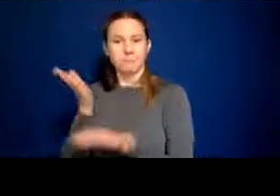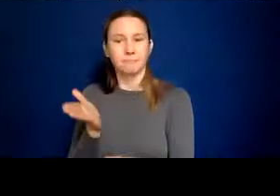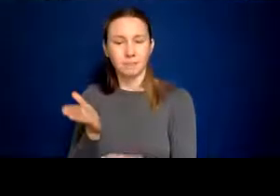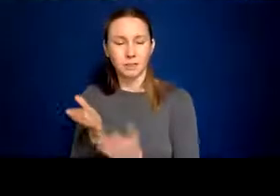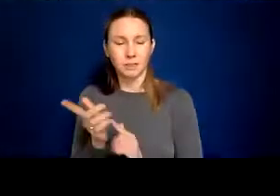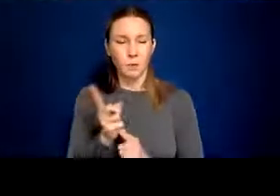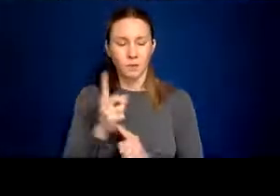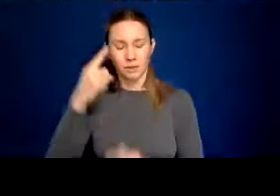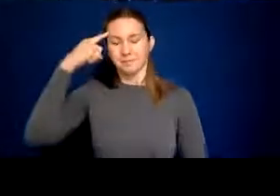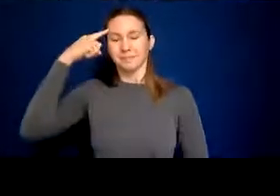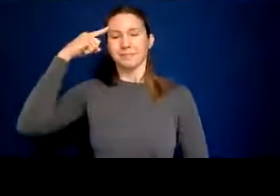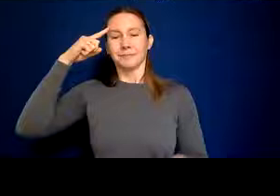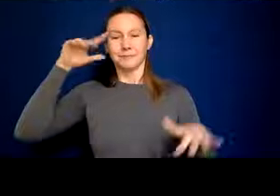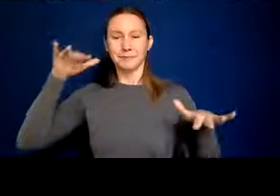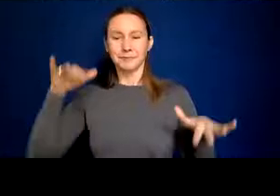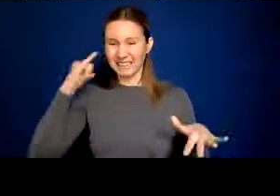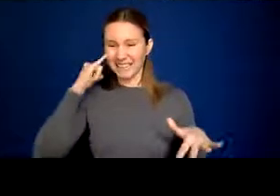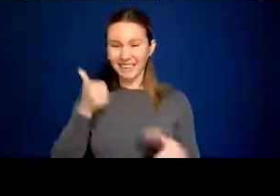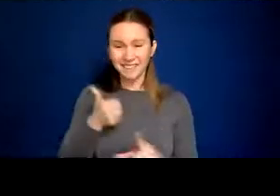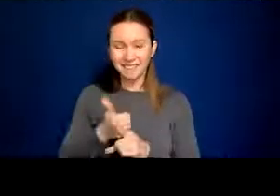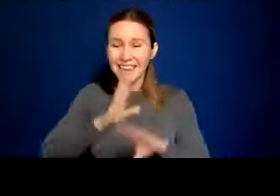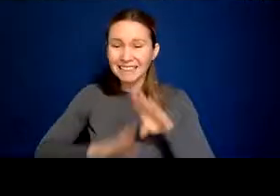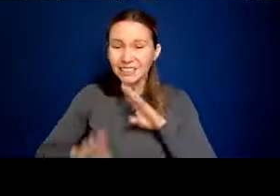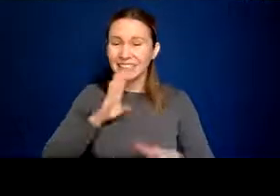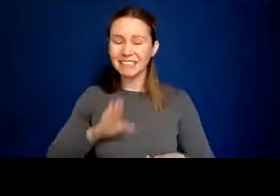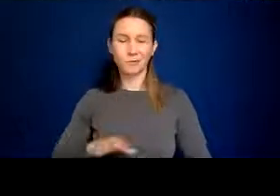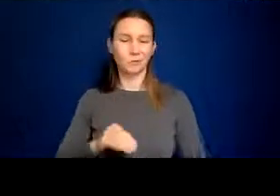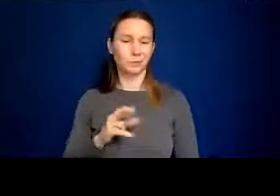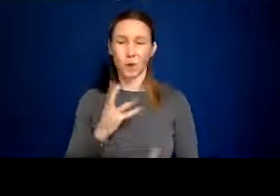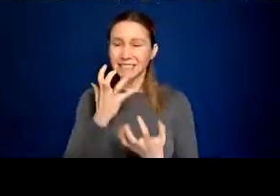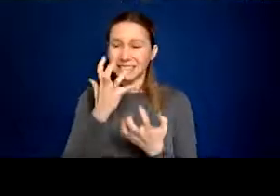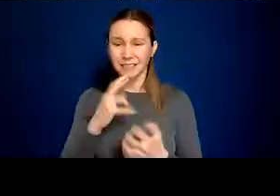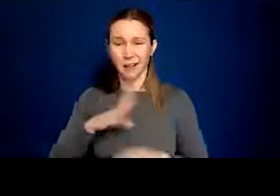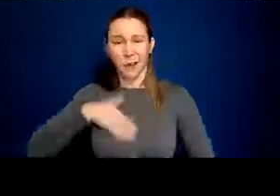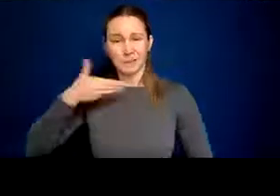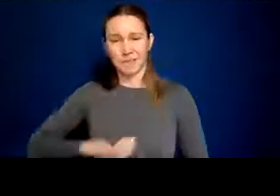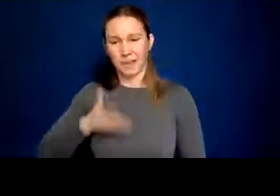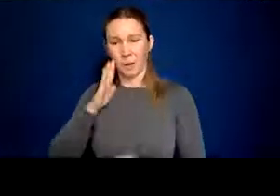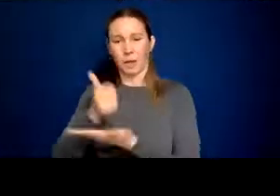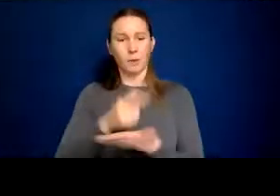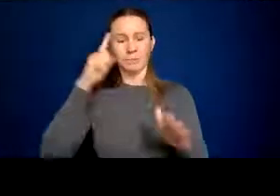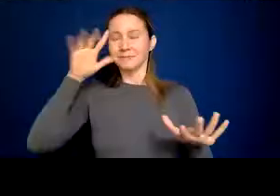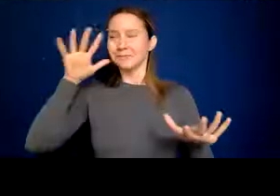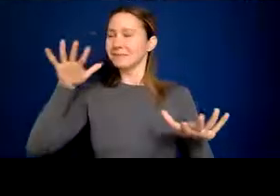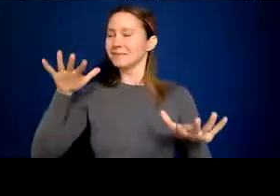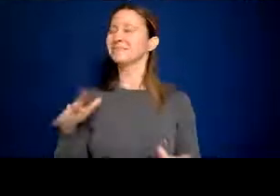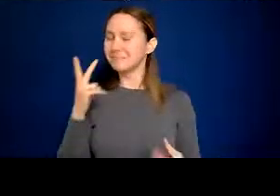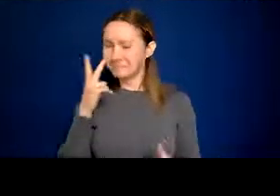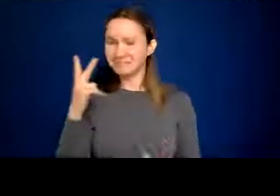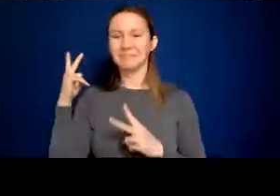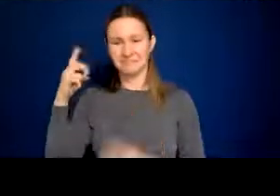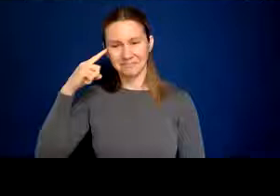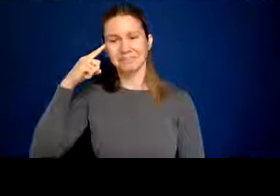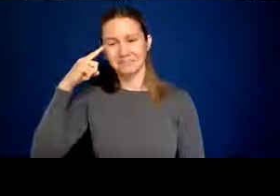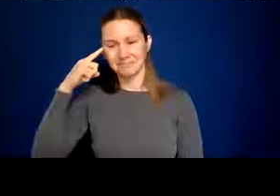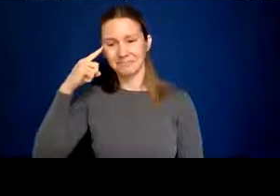interventions in a moment of agitation or a moment of upset. And then we have person-centered,